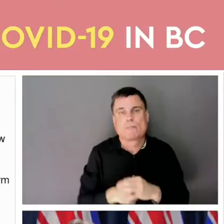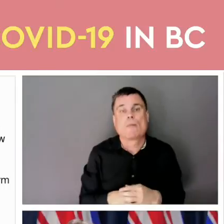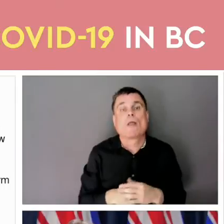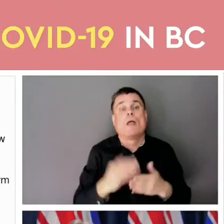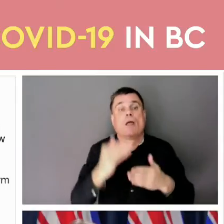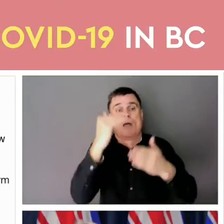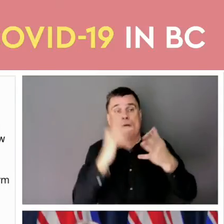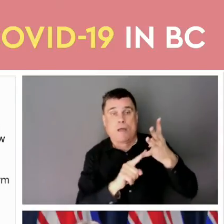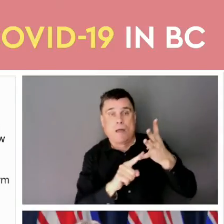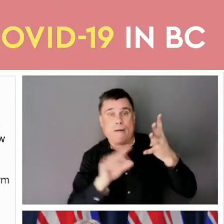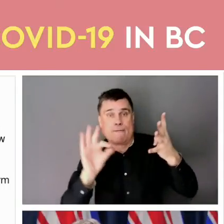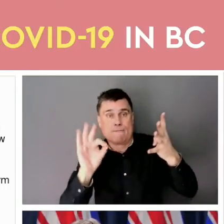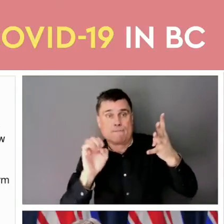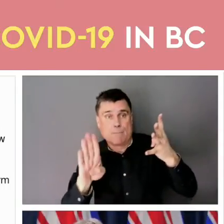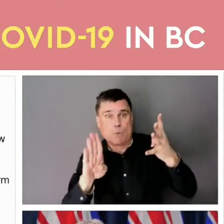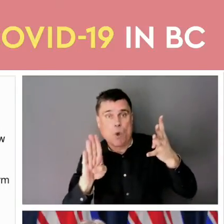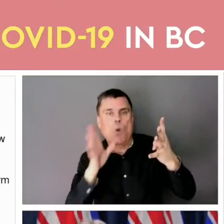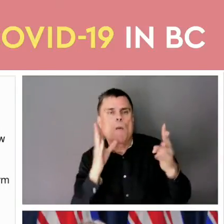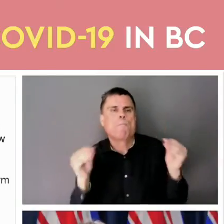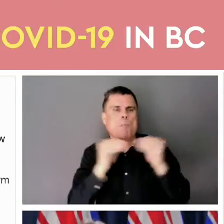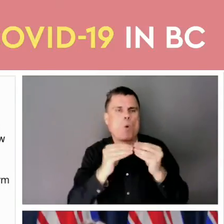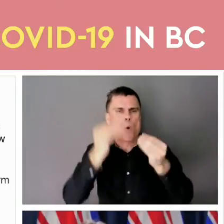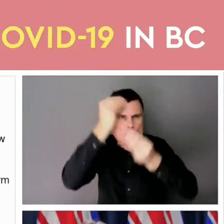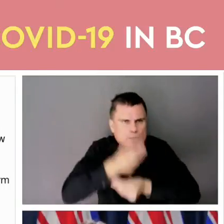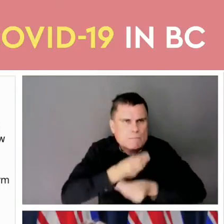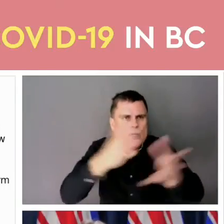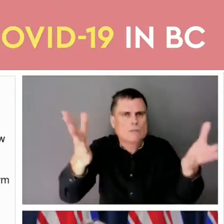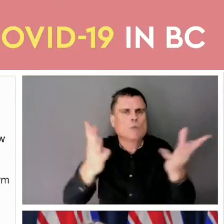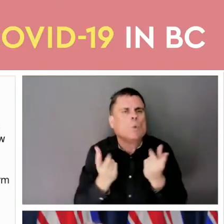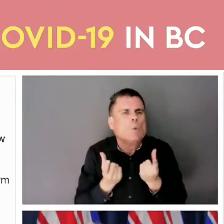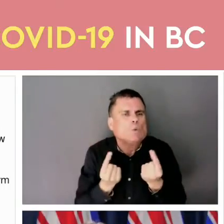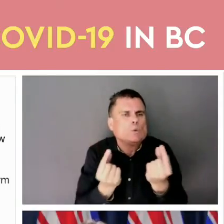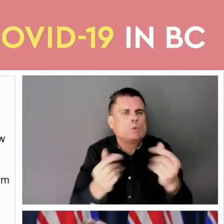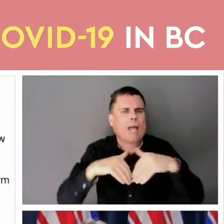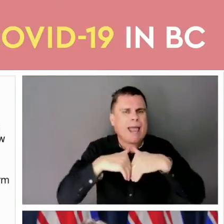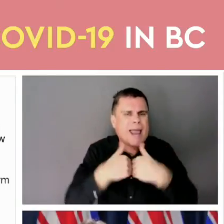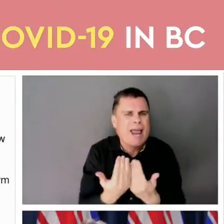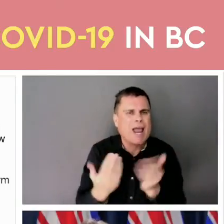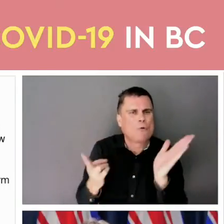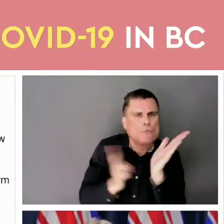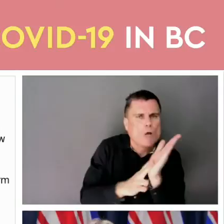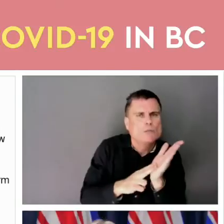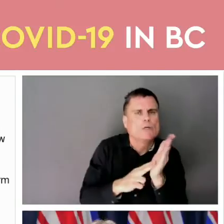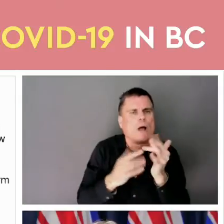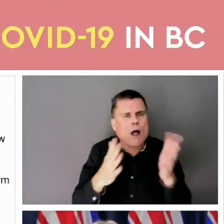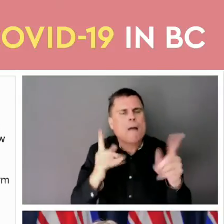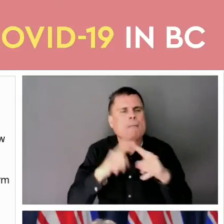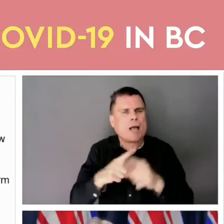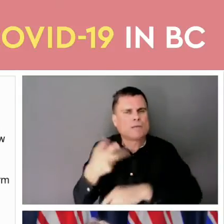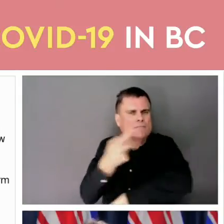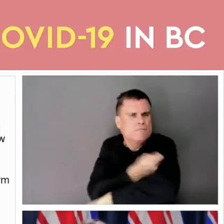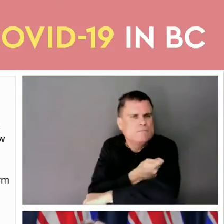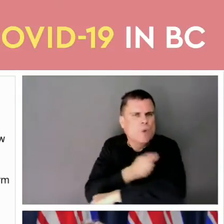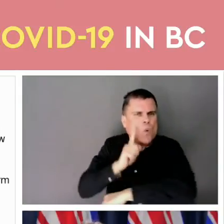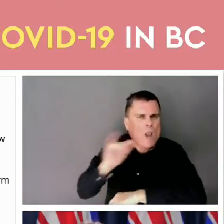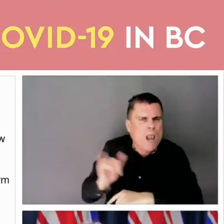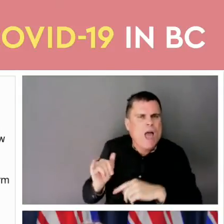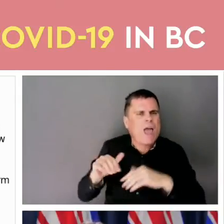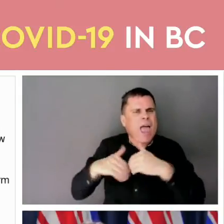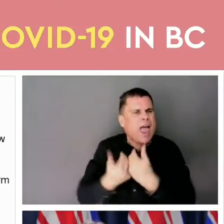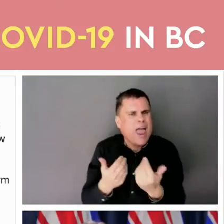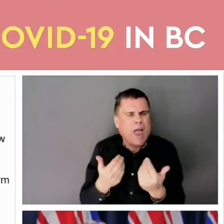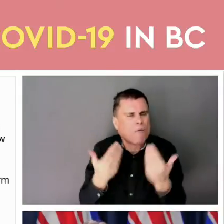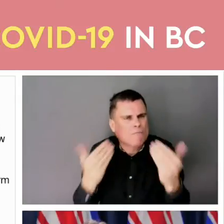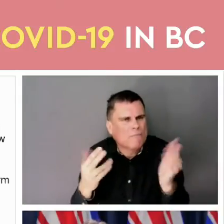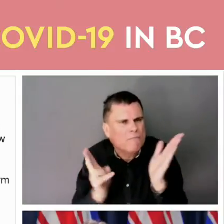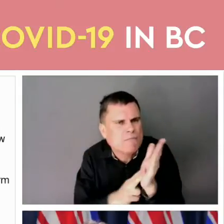information of when people can be expected to be vaccinated, how and when they can pre-register, and then how they access the vaccination